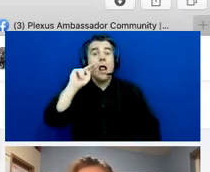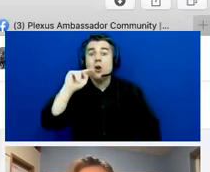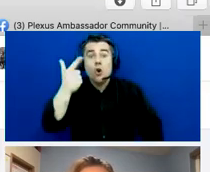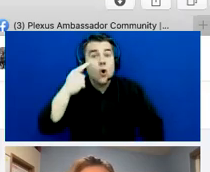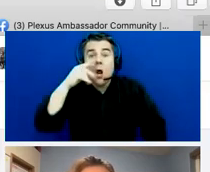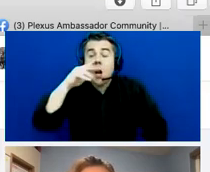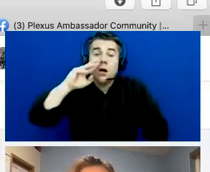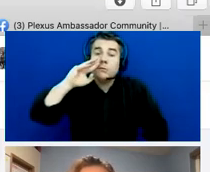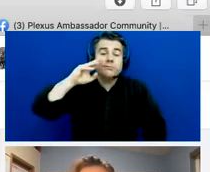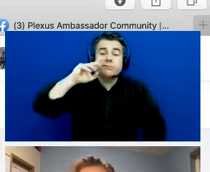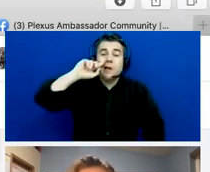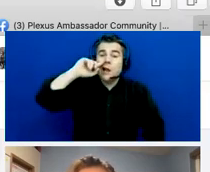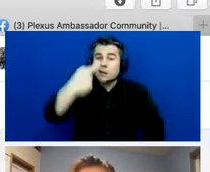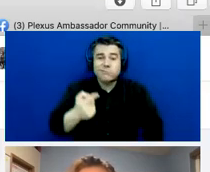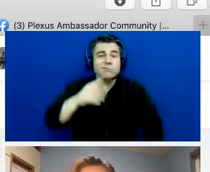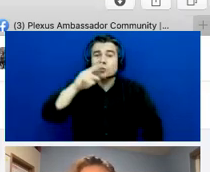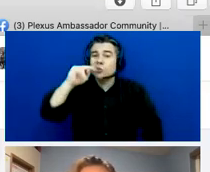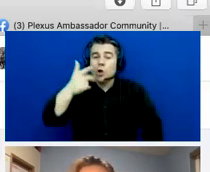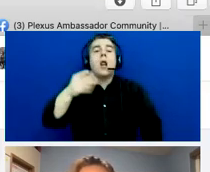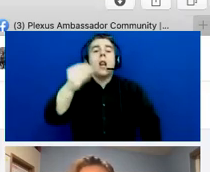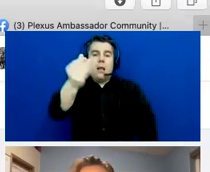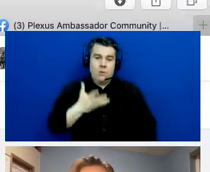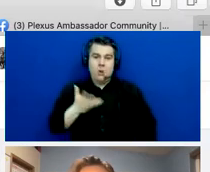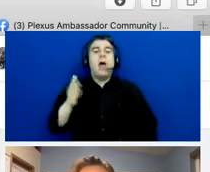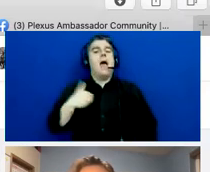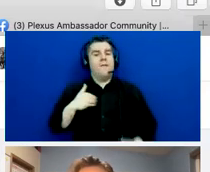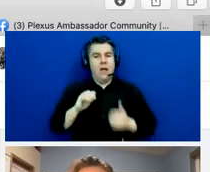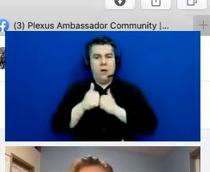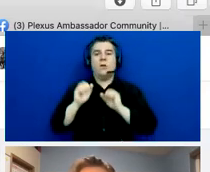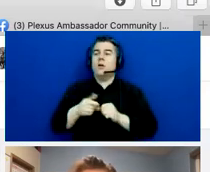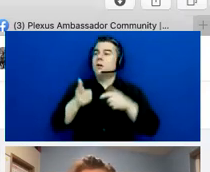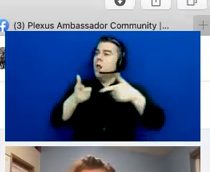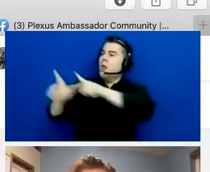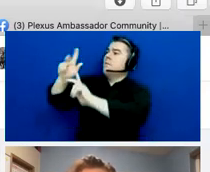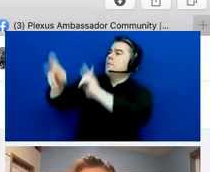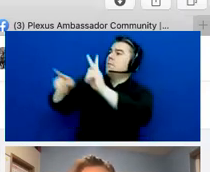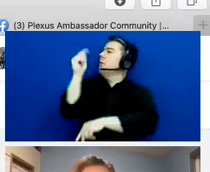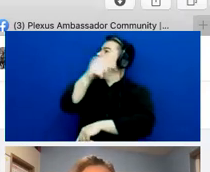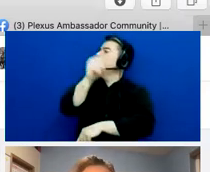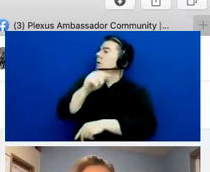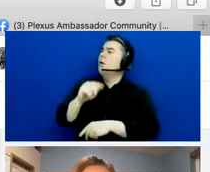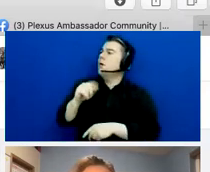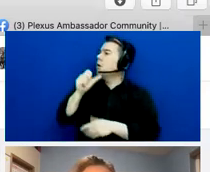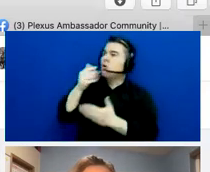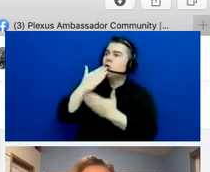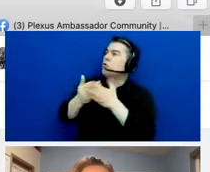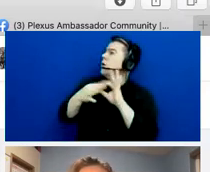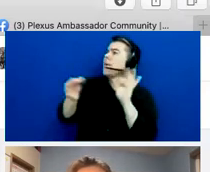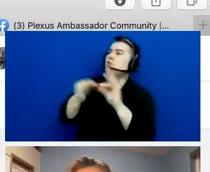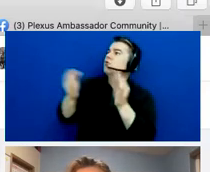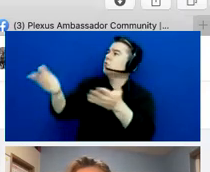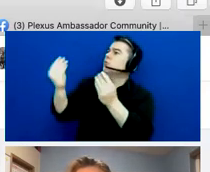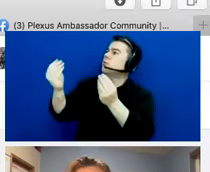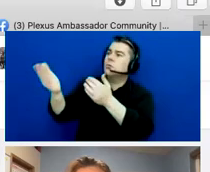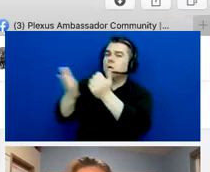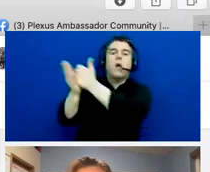know, because we have connections on letting people know, hey, this video did not have closed captioning. So, and